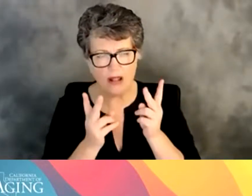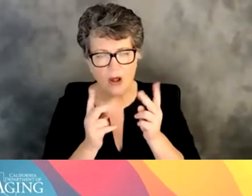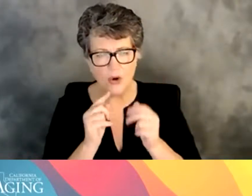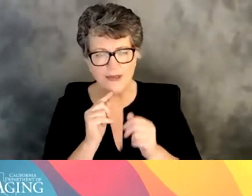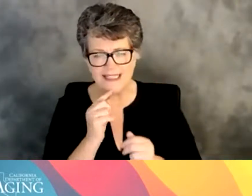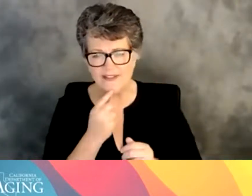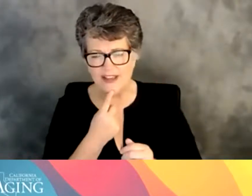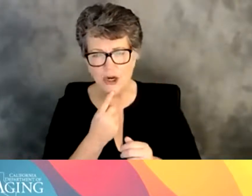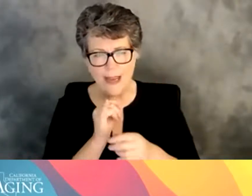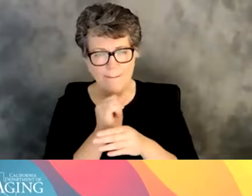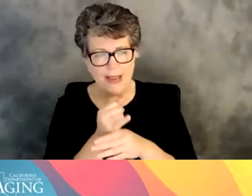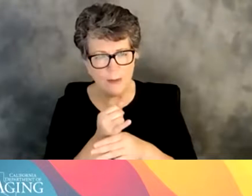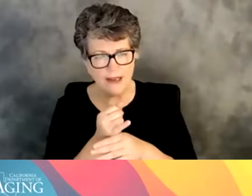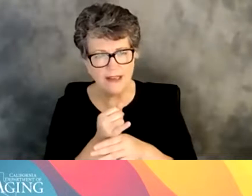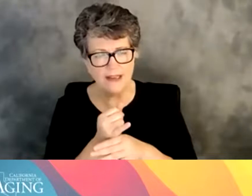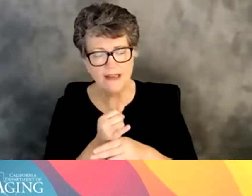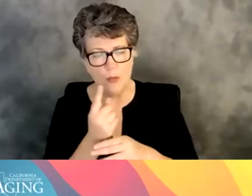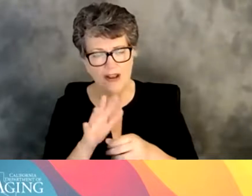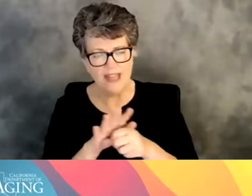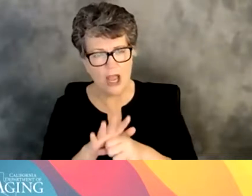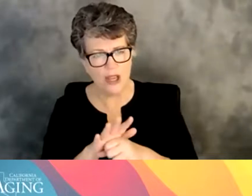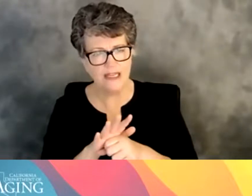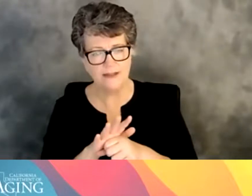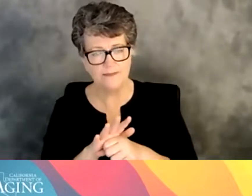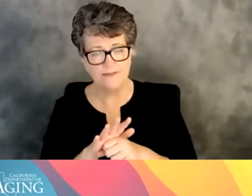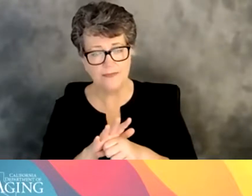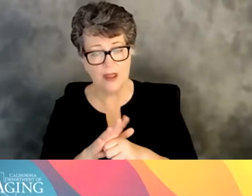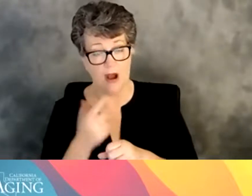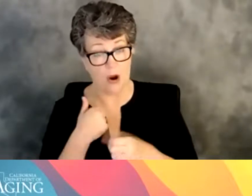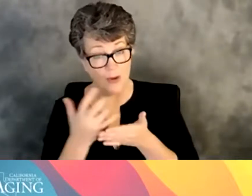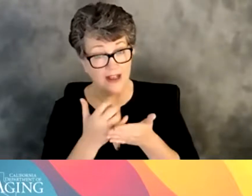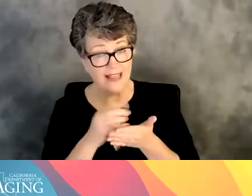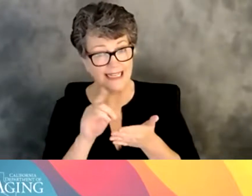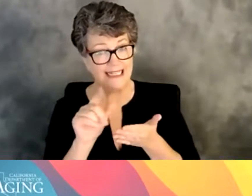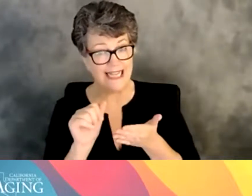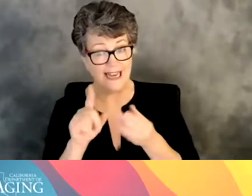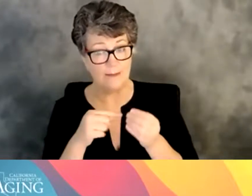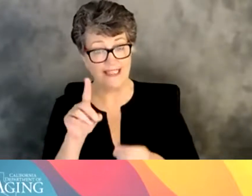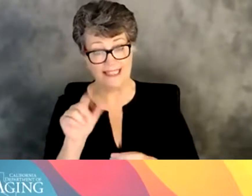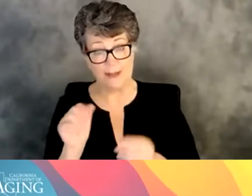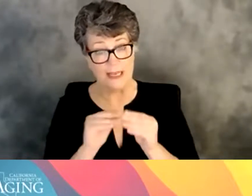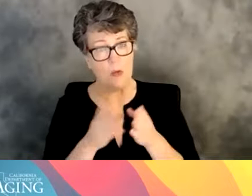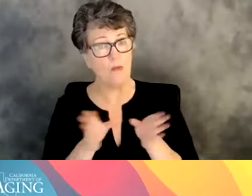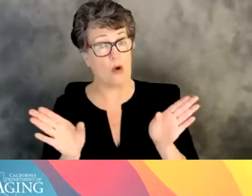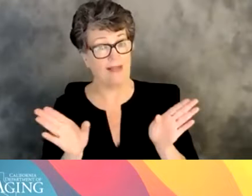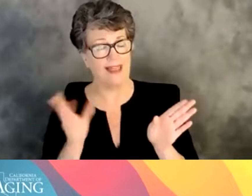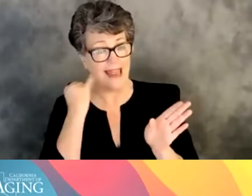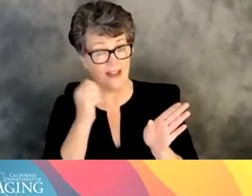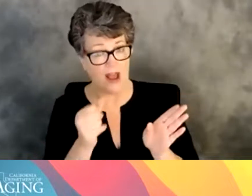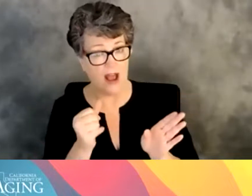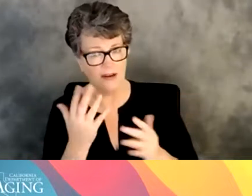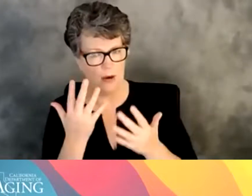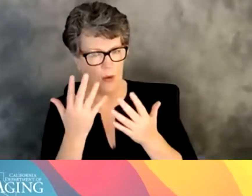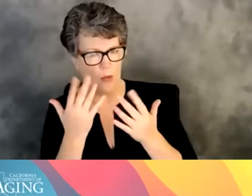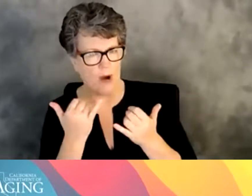hearing impairment as one of the areas. Are we collecting data about disability more broadly? And if not, why did